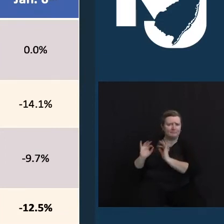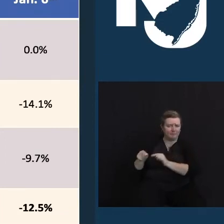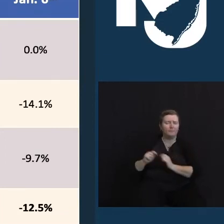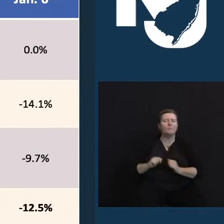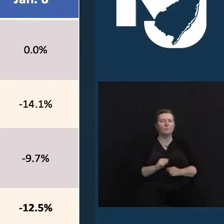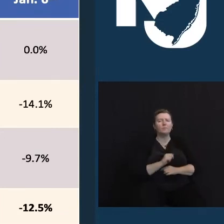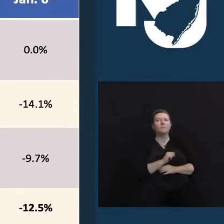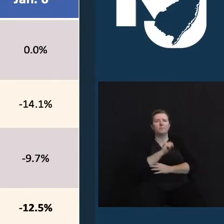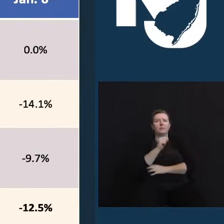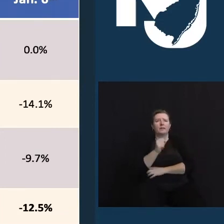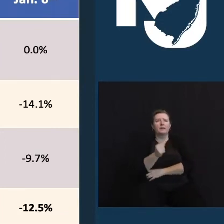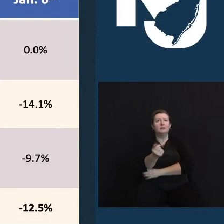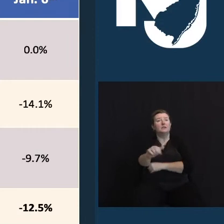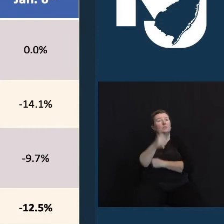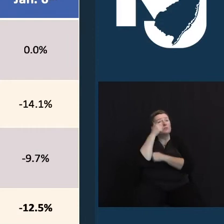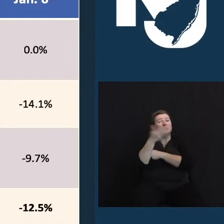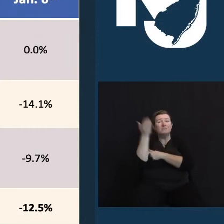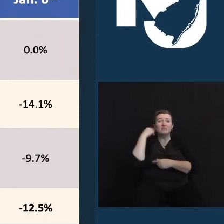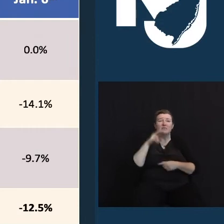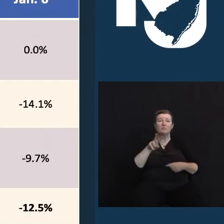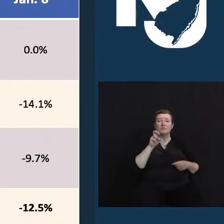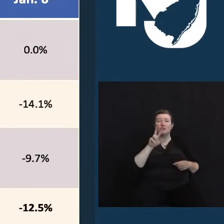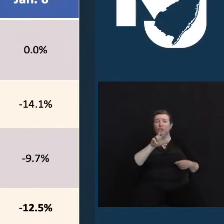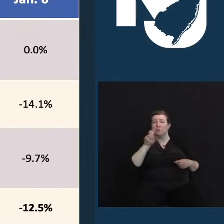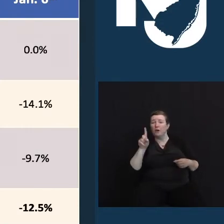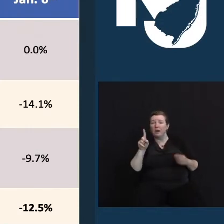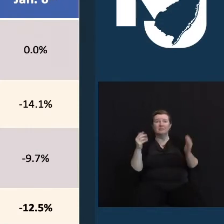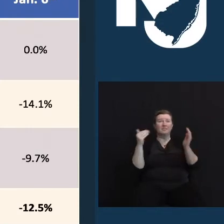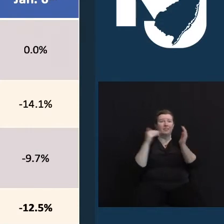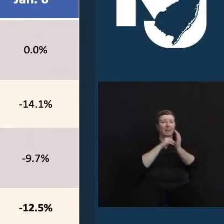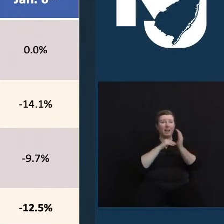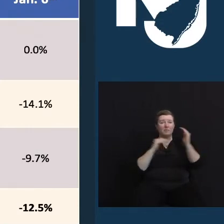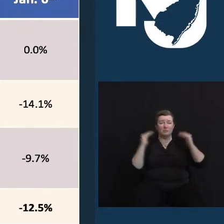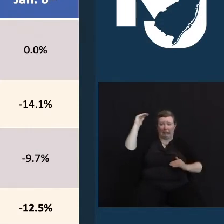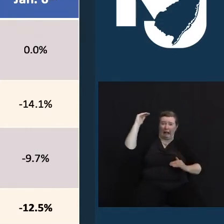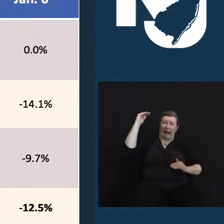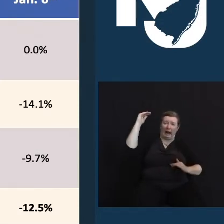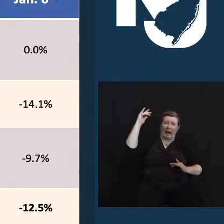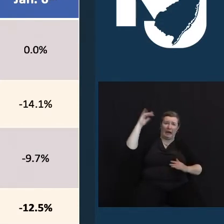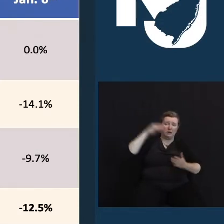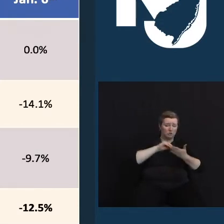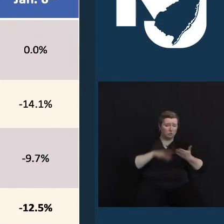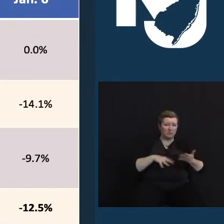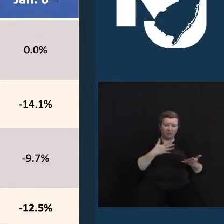a 231,000 plus student divide is now just, and I say just,